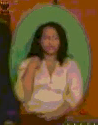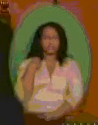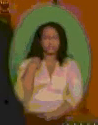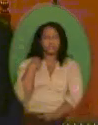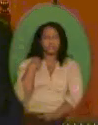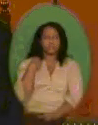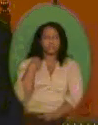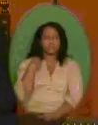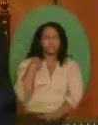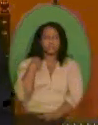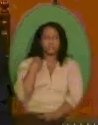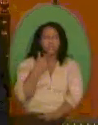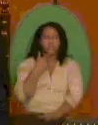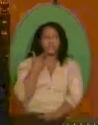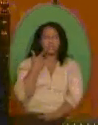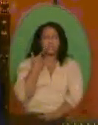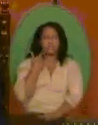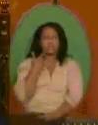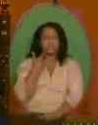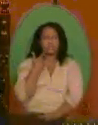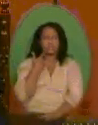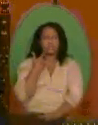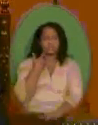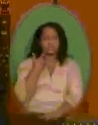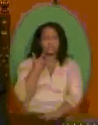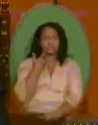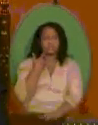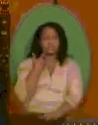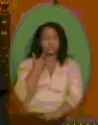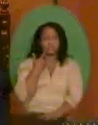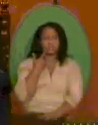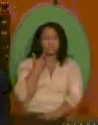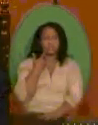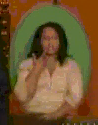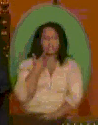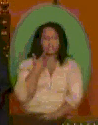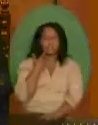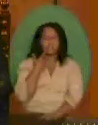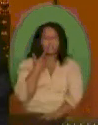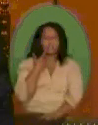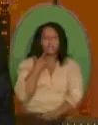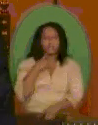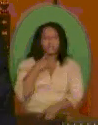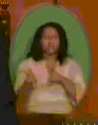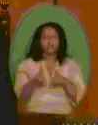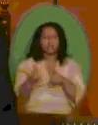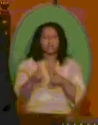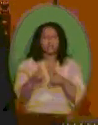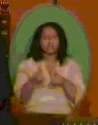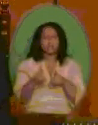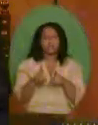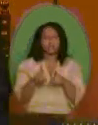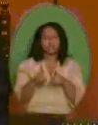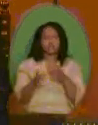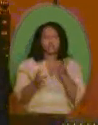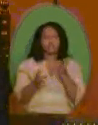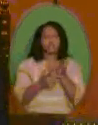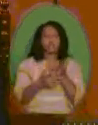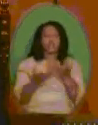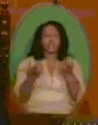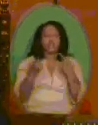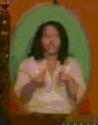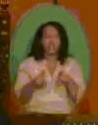the luncheon period we are going to be conducting further tests to ensure that the technical glitches that we experienced